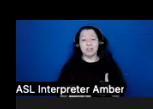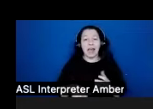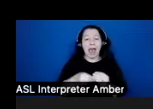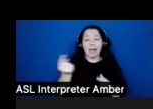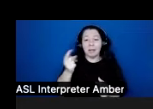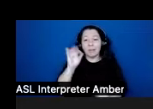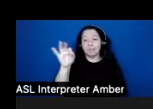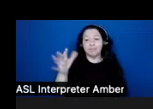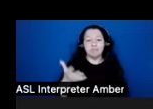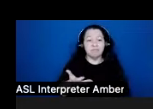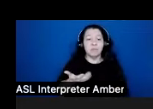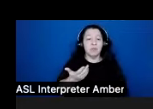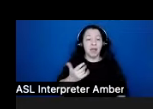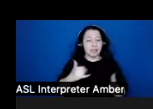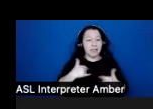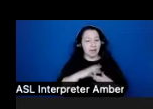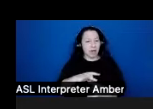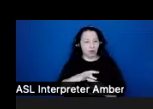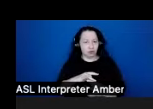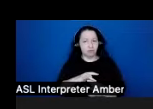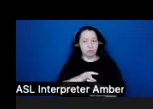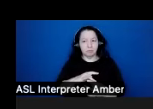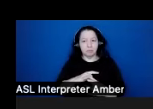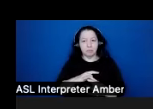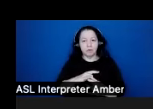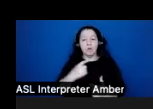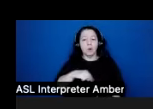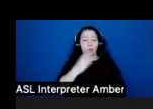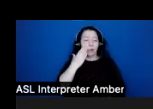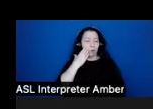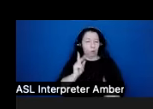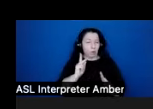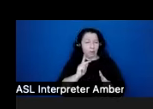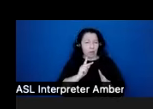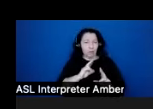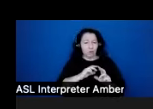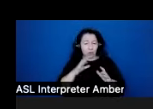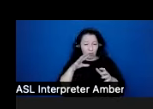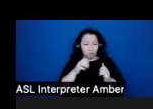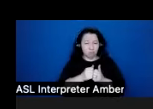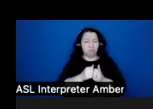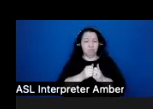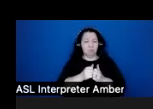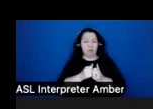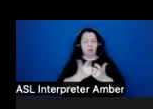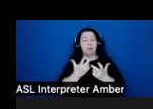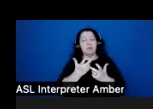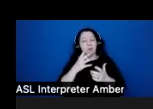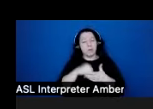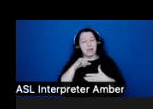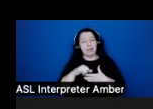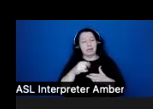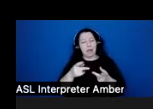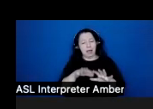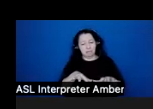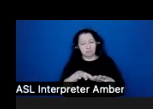connection there. You know that the people that you're with in the space, like they know what you're talking about. They